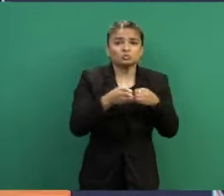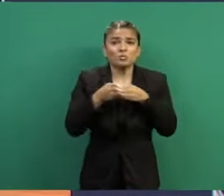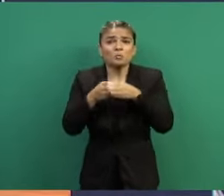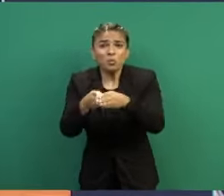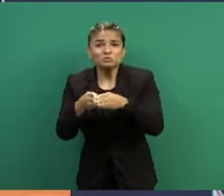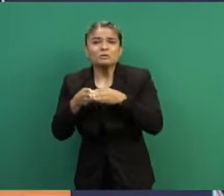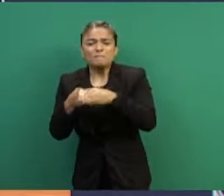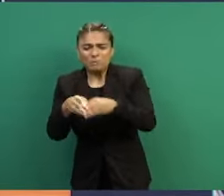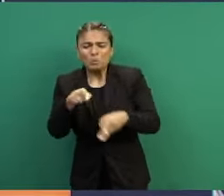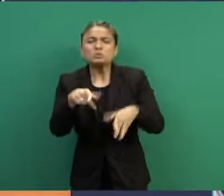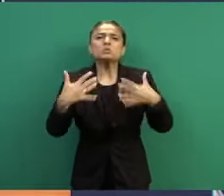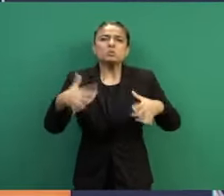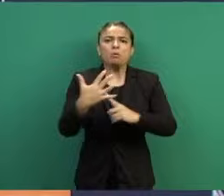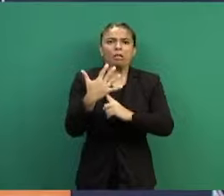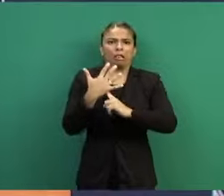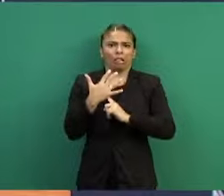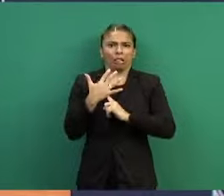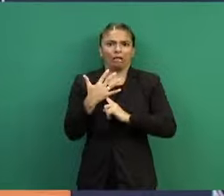At present,